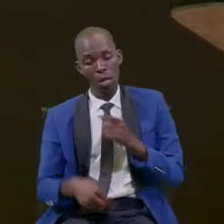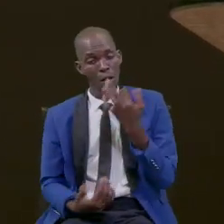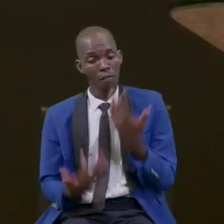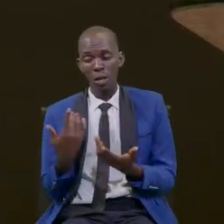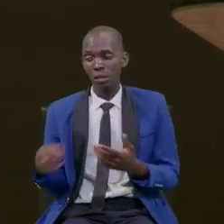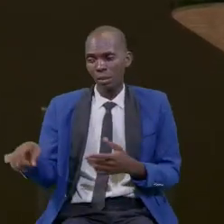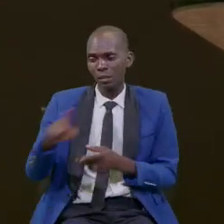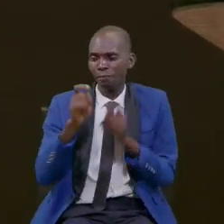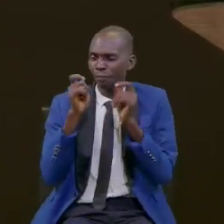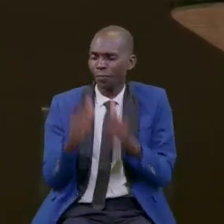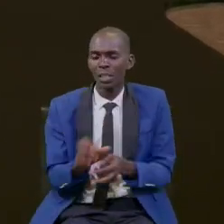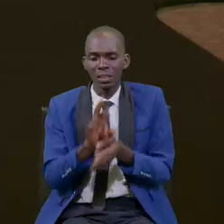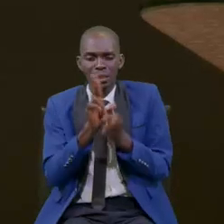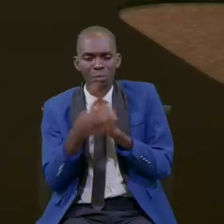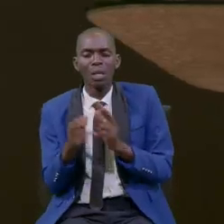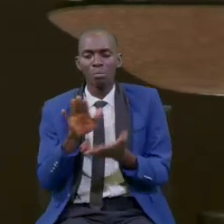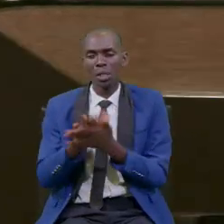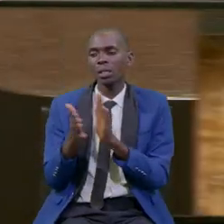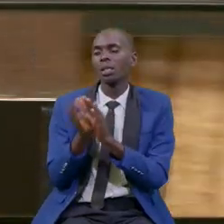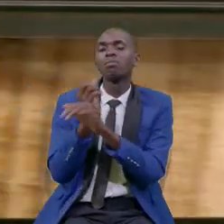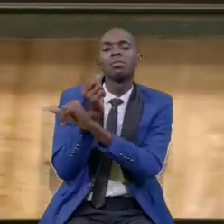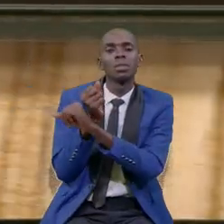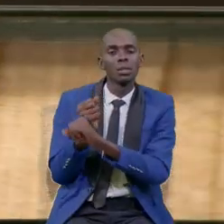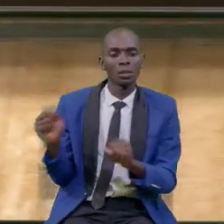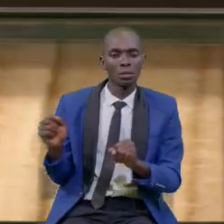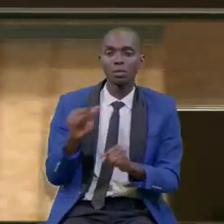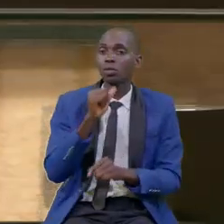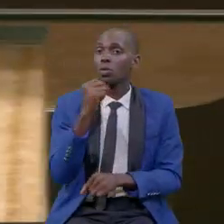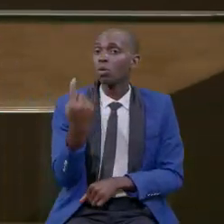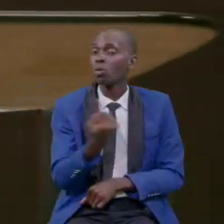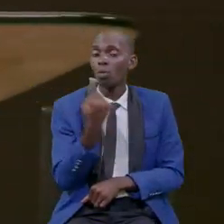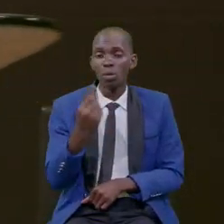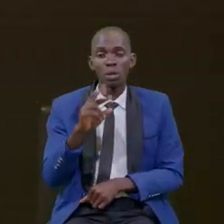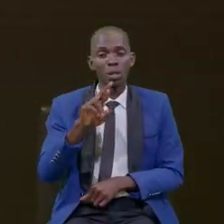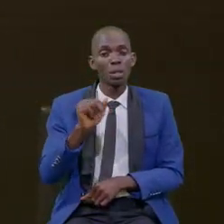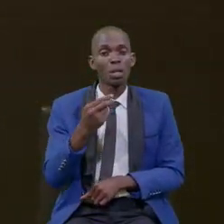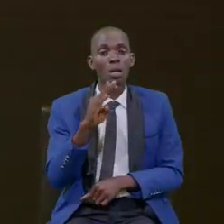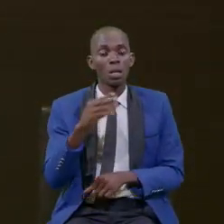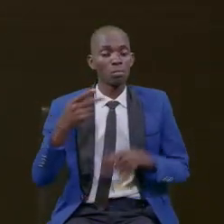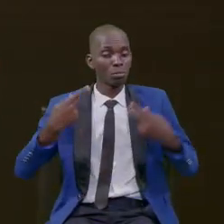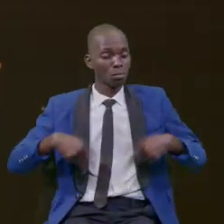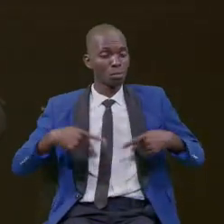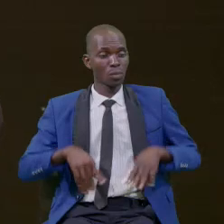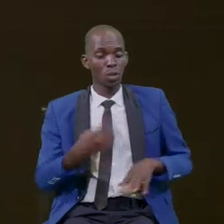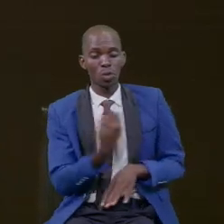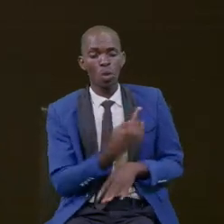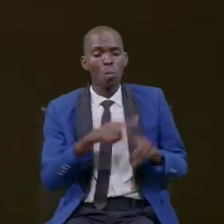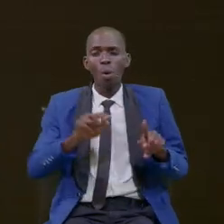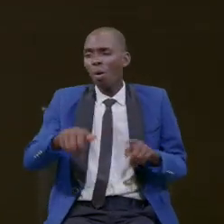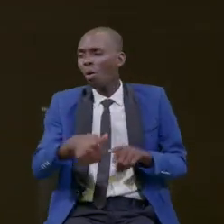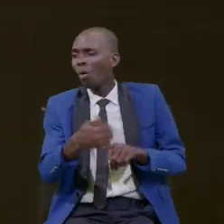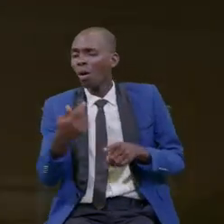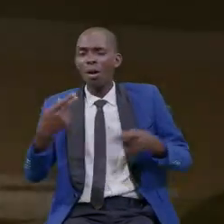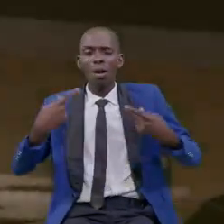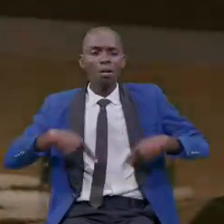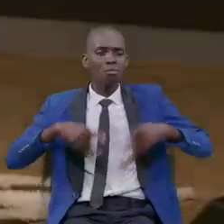were saved. It's not only Rahab the harlot, or the harlots who repent, or the harlots